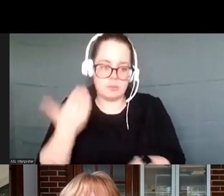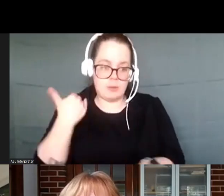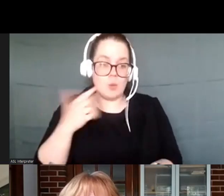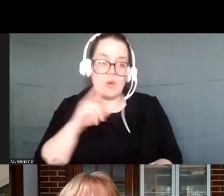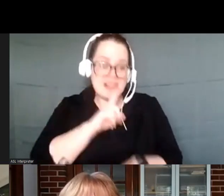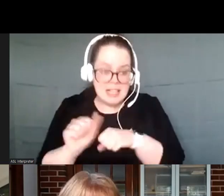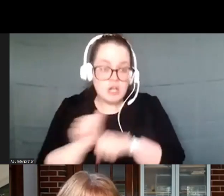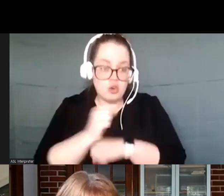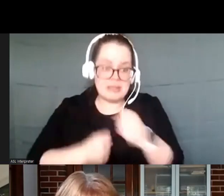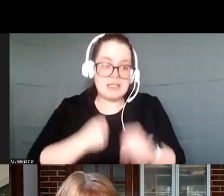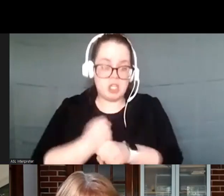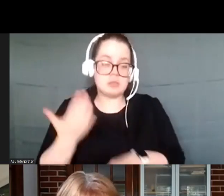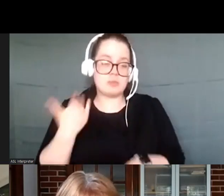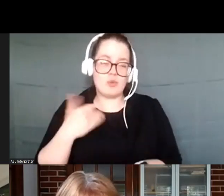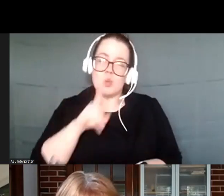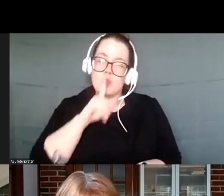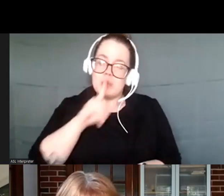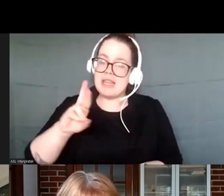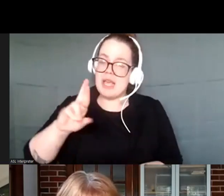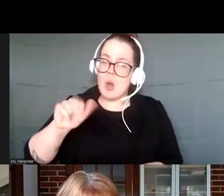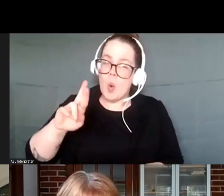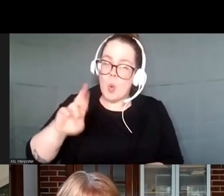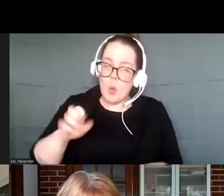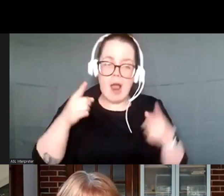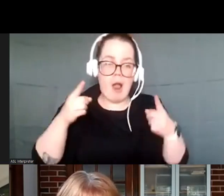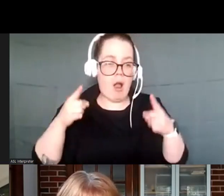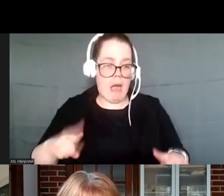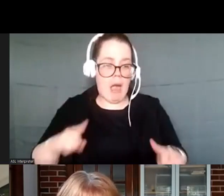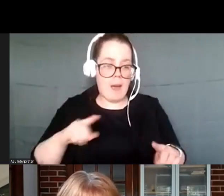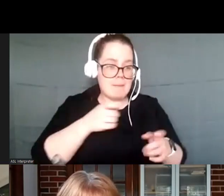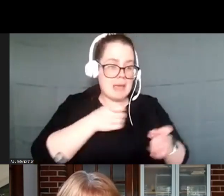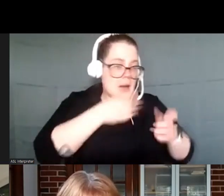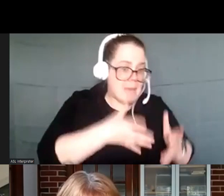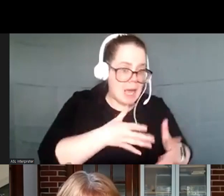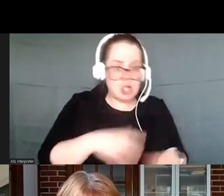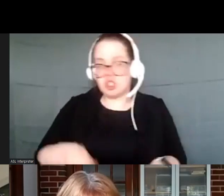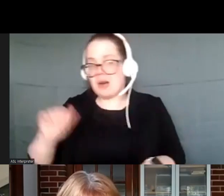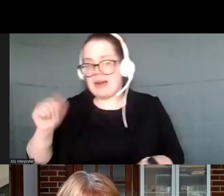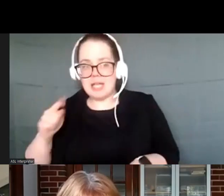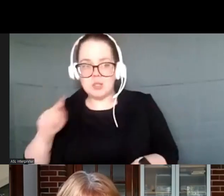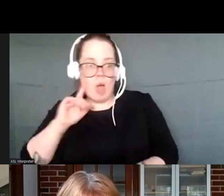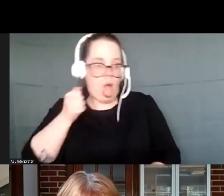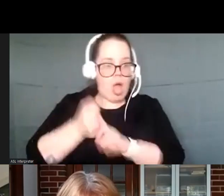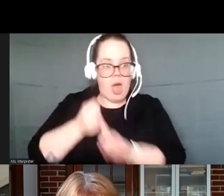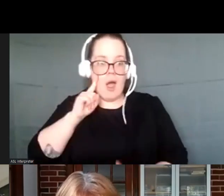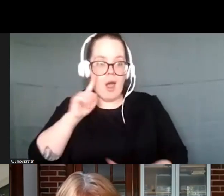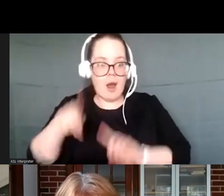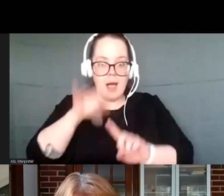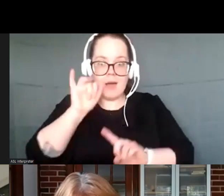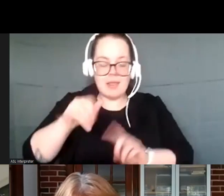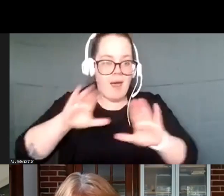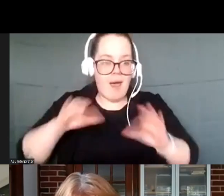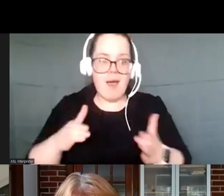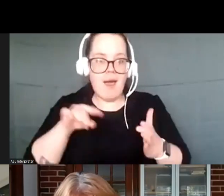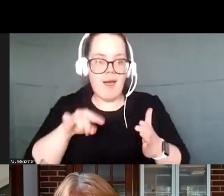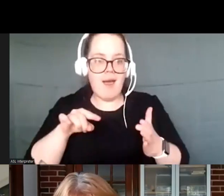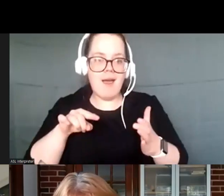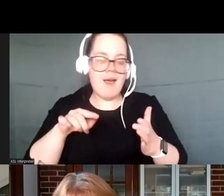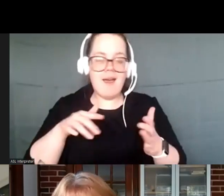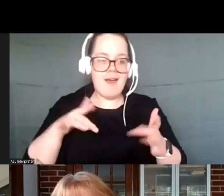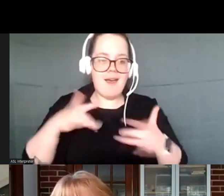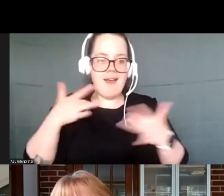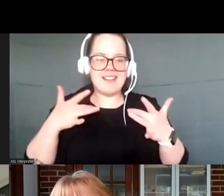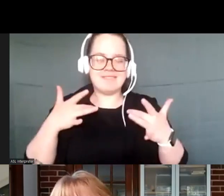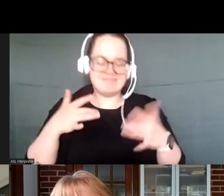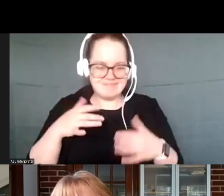where a manager or an agent suddenly hears about you and is like, you know, a lot of times people are